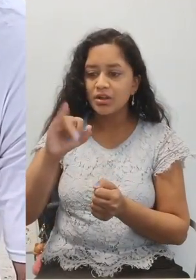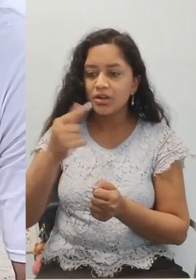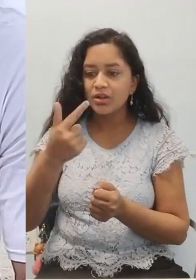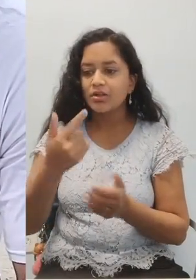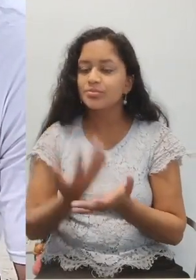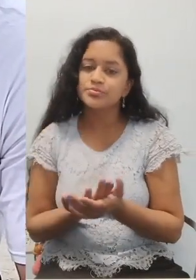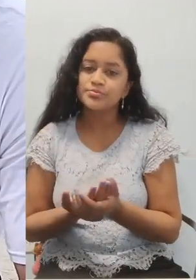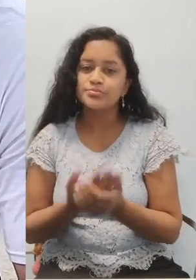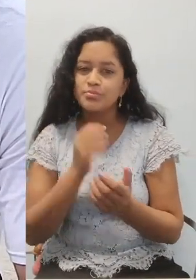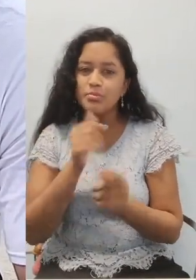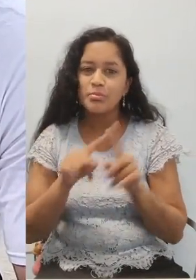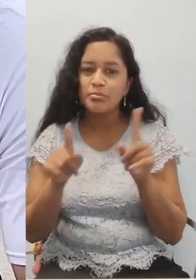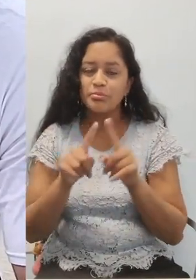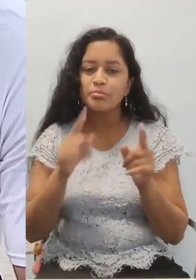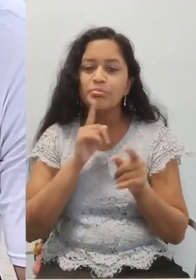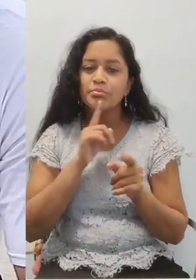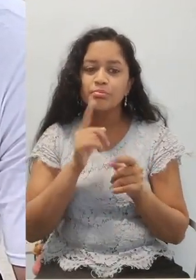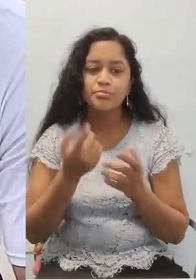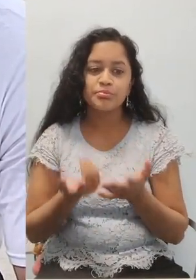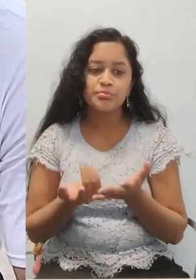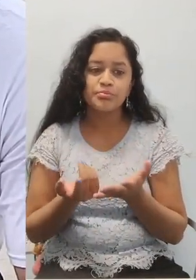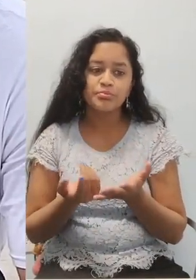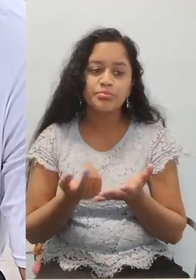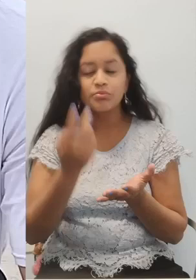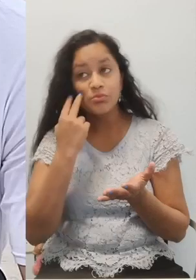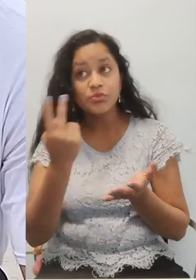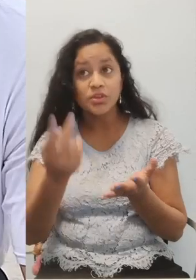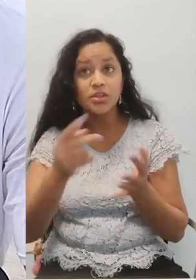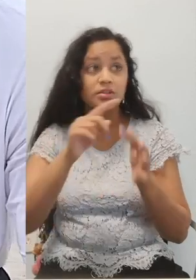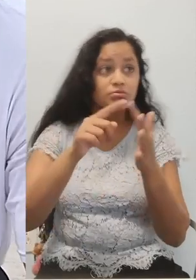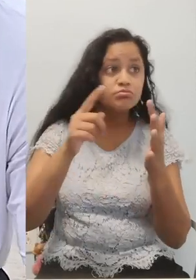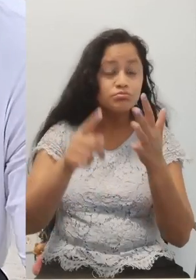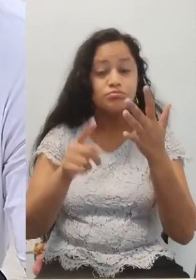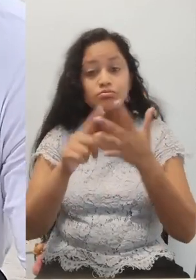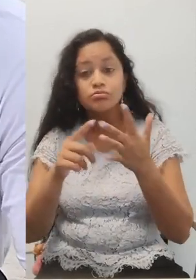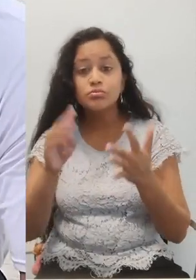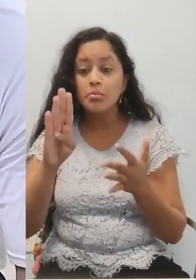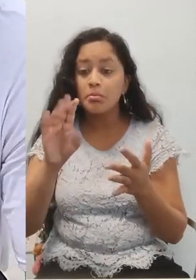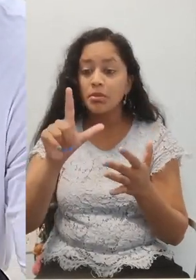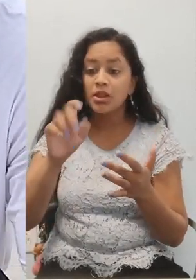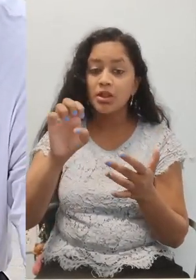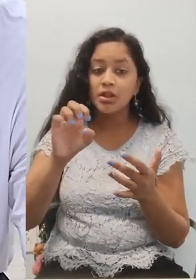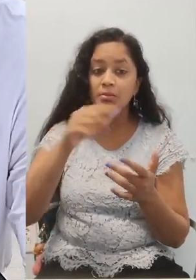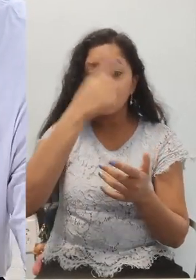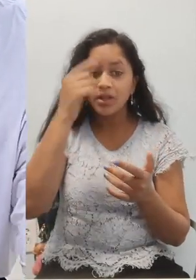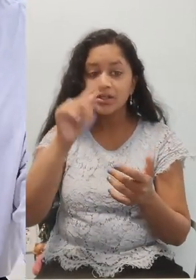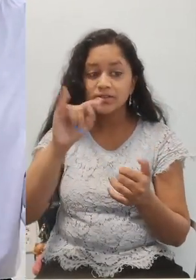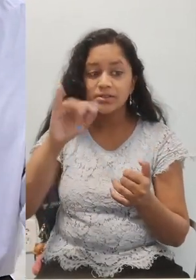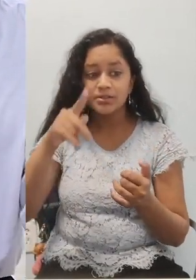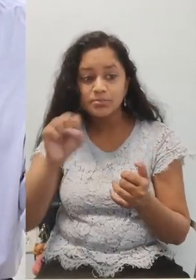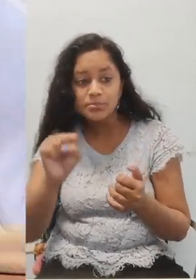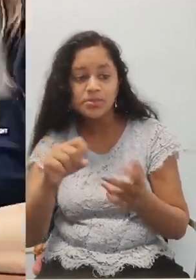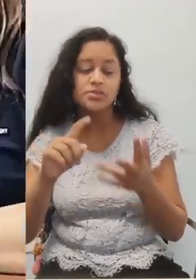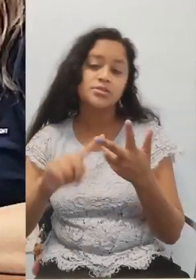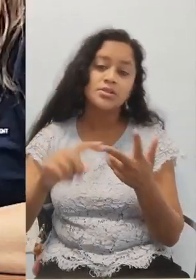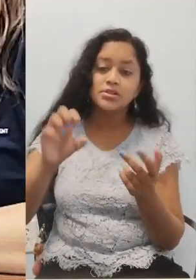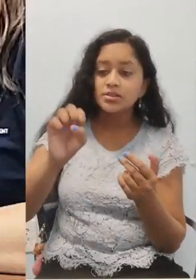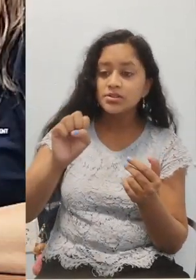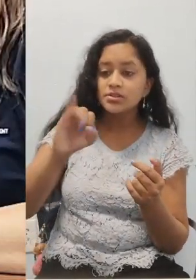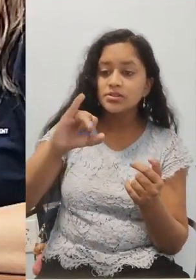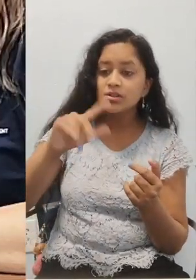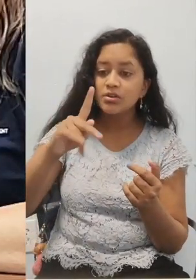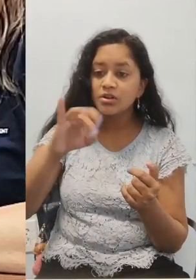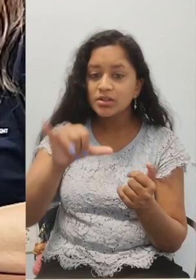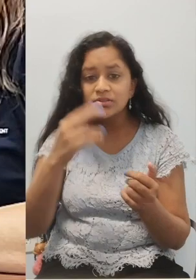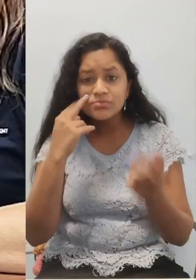a safe, clean release. Mm-hmm. But we've caught over at the banks and stuff. We've caught black tips and silkies, stuff like that.